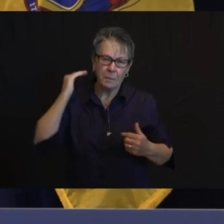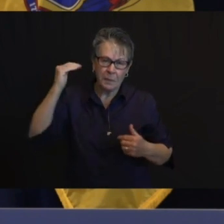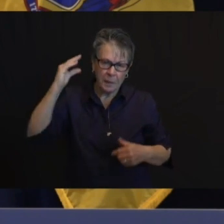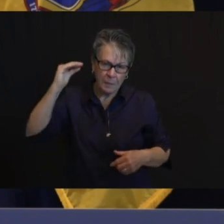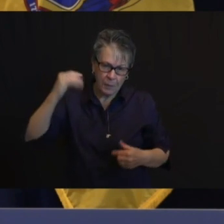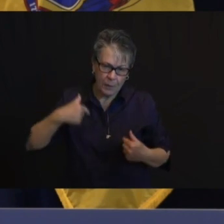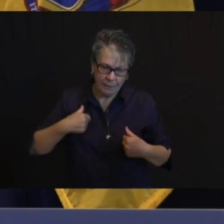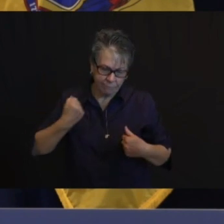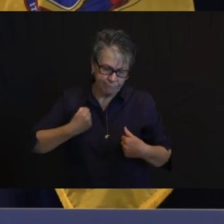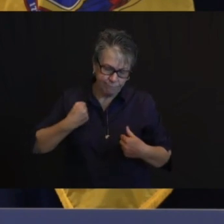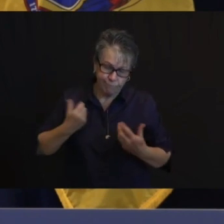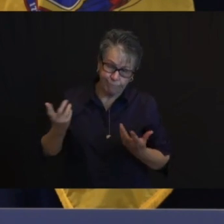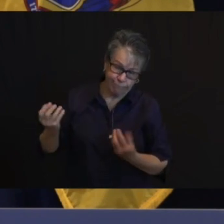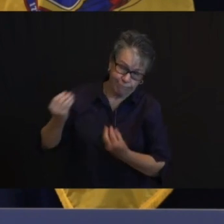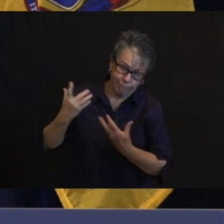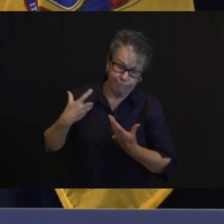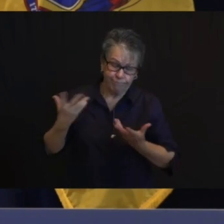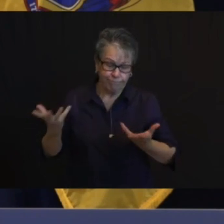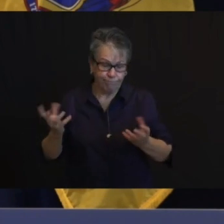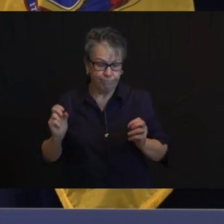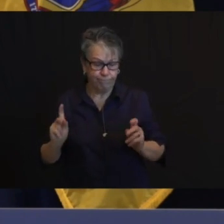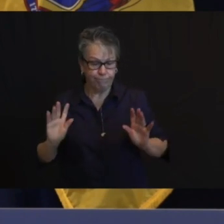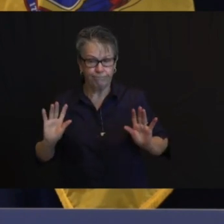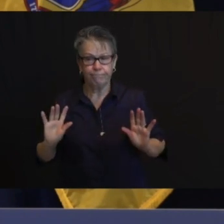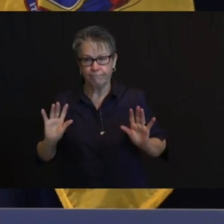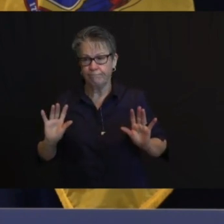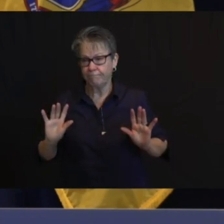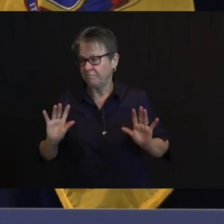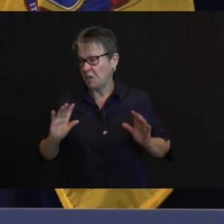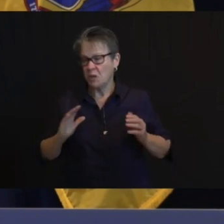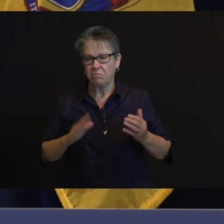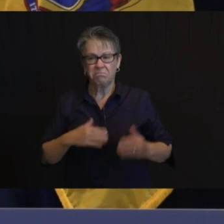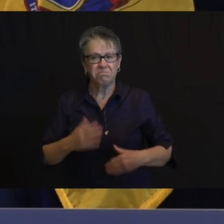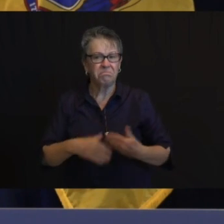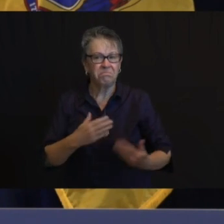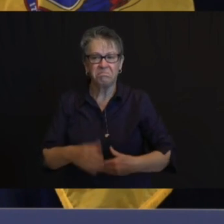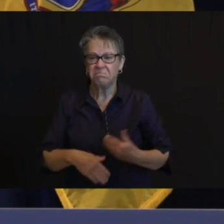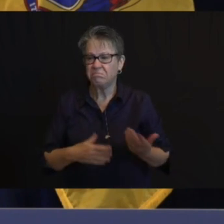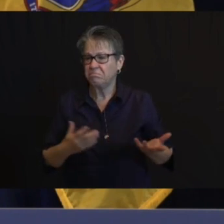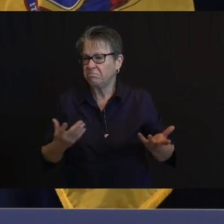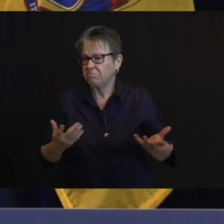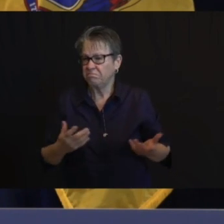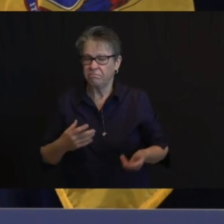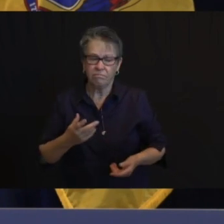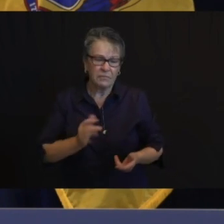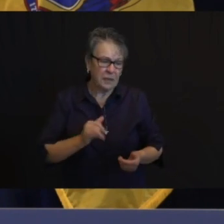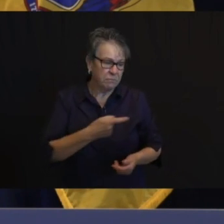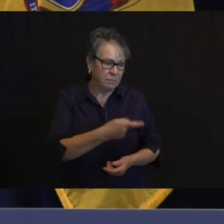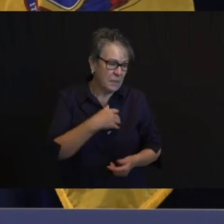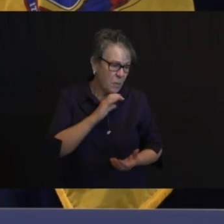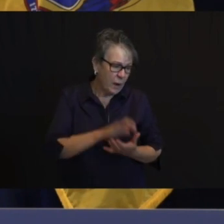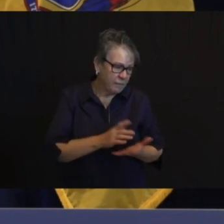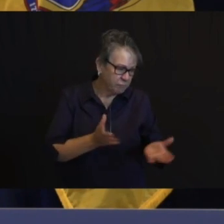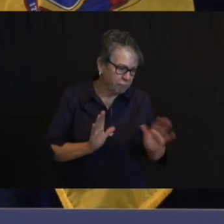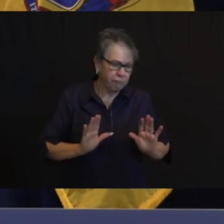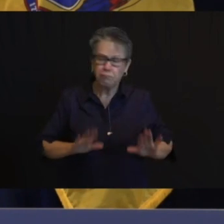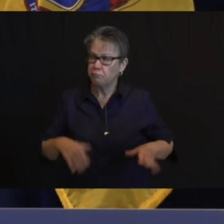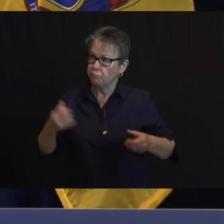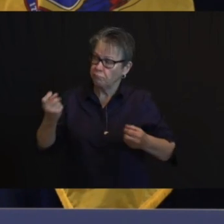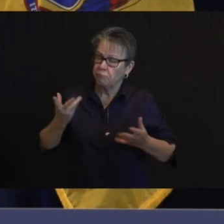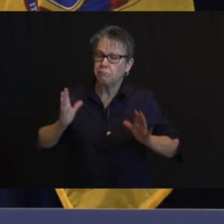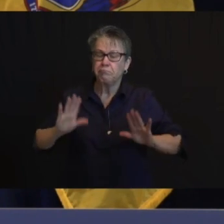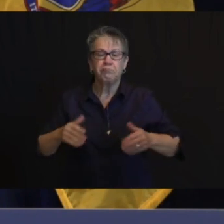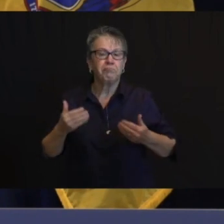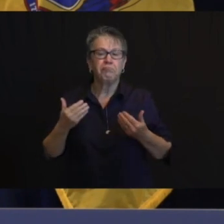It doesn't impact me at all, and I think I could say the same thing for my wife. I would say this, though. Our kids are not part of